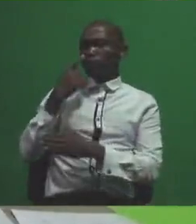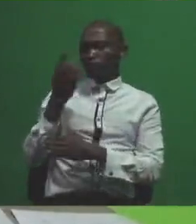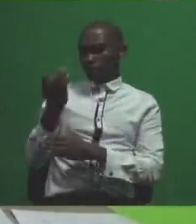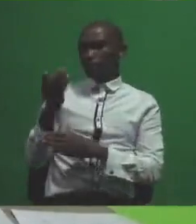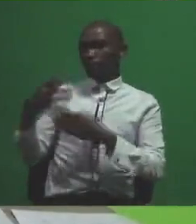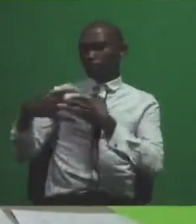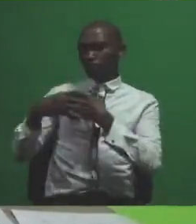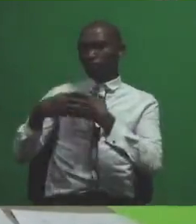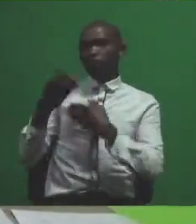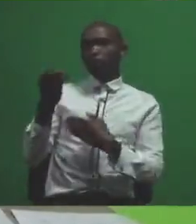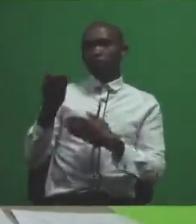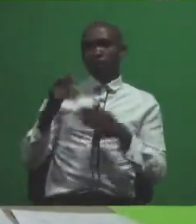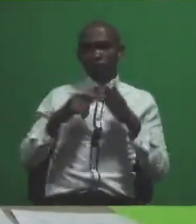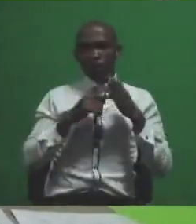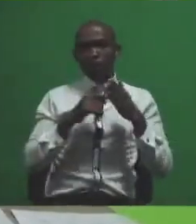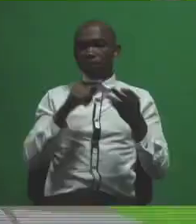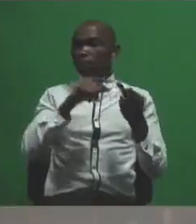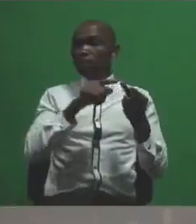How about the second one?